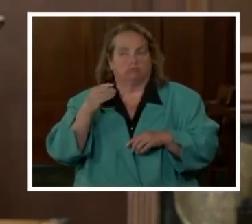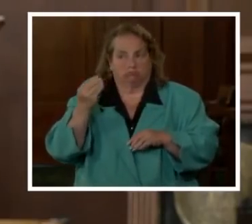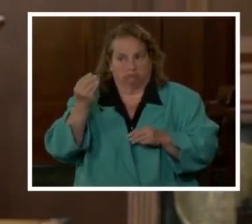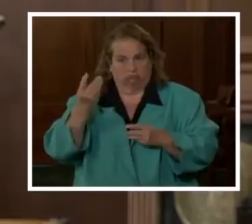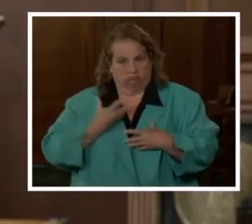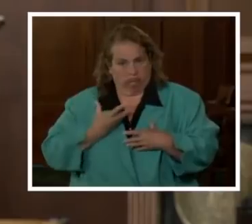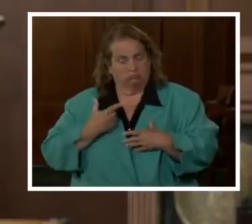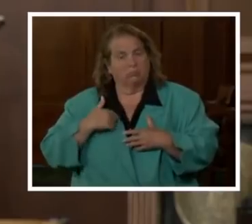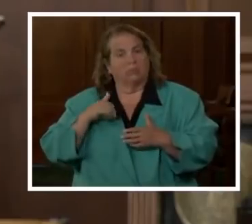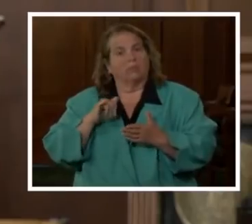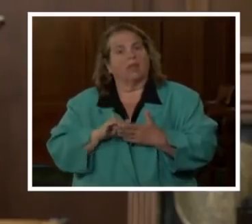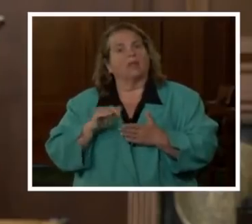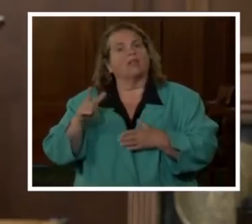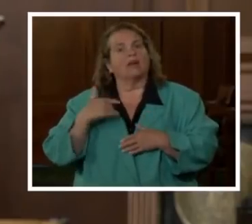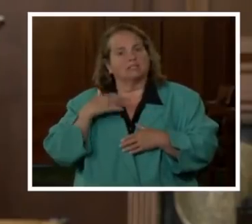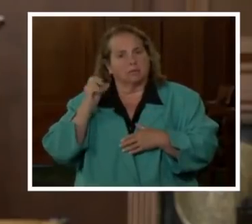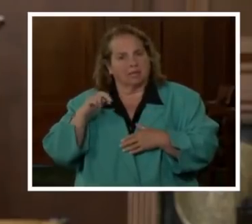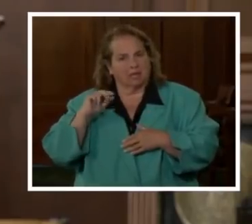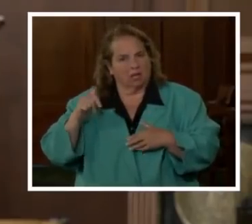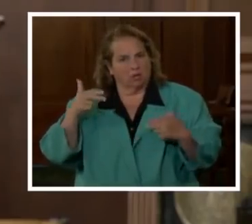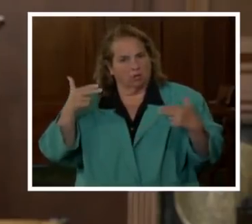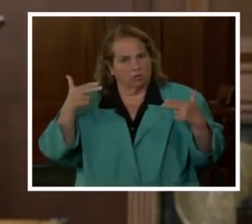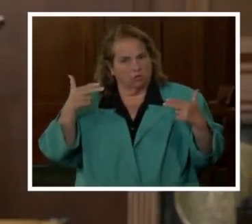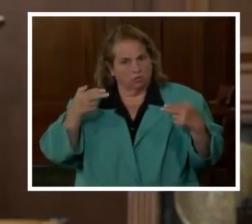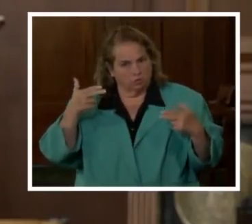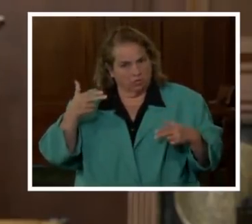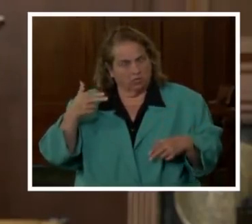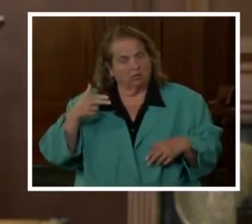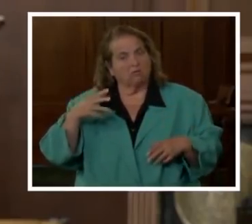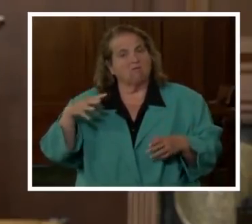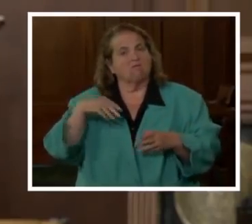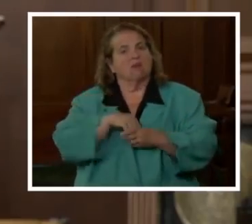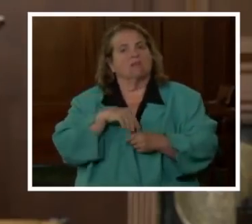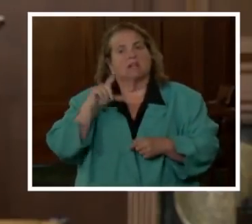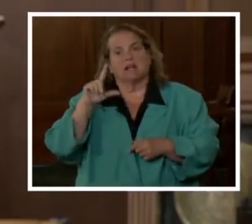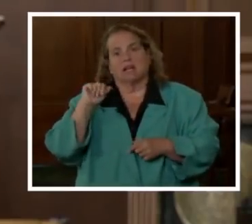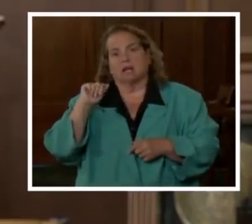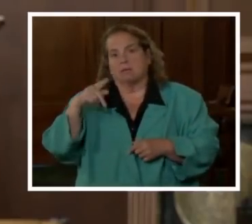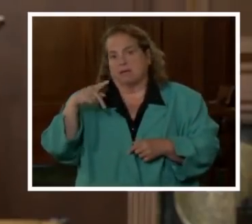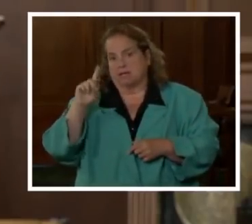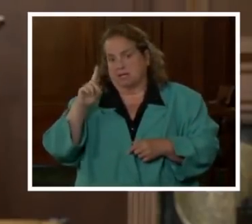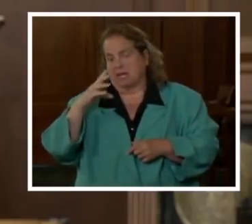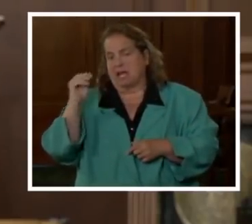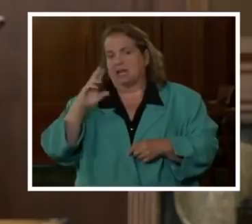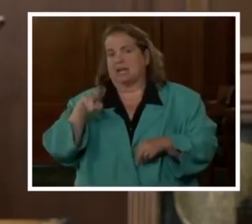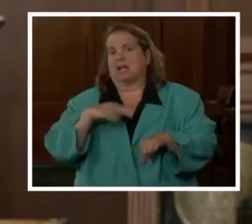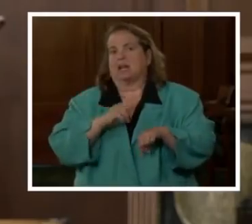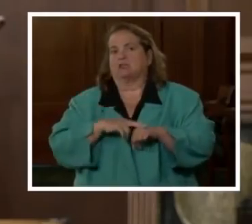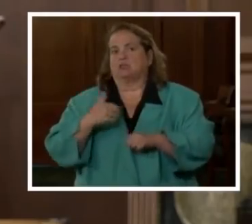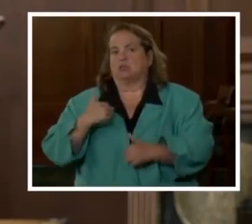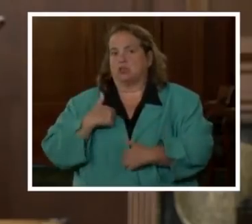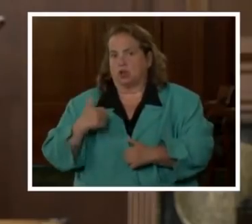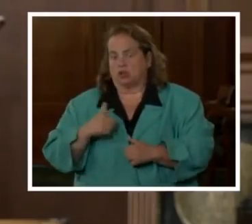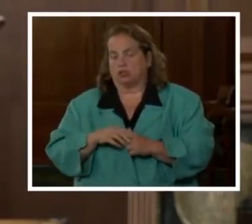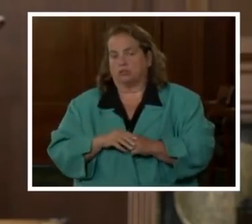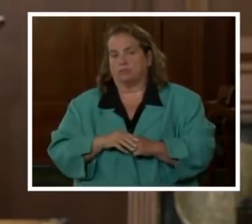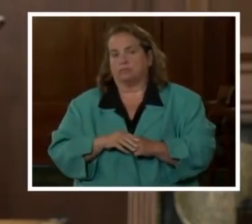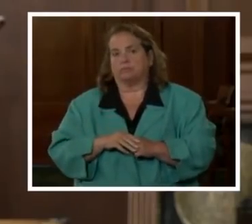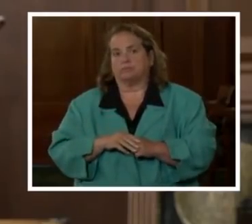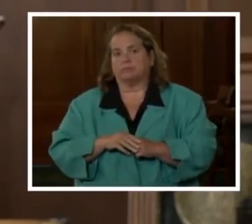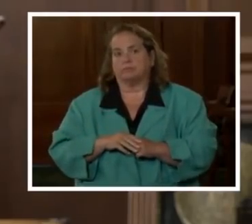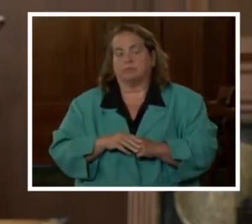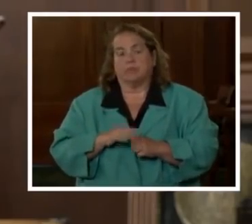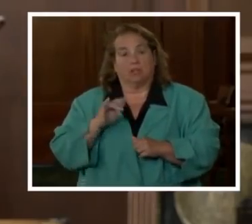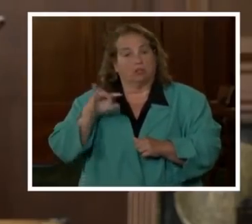been a shooting involving LMPD and the National Guard. I